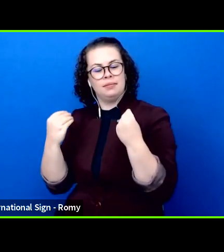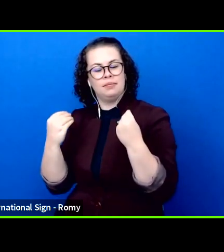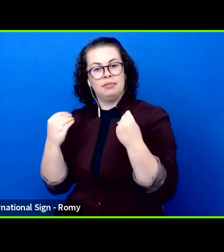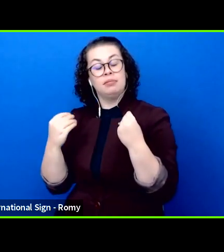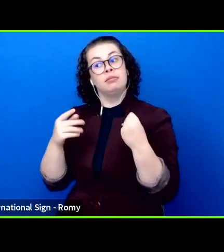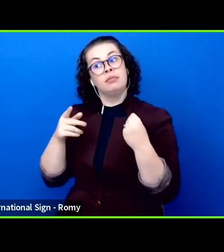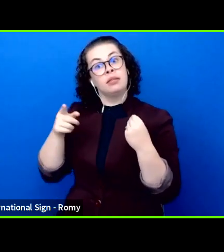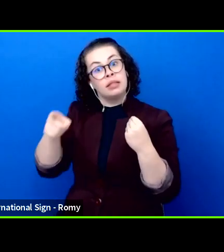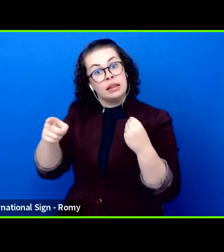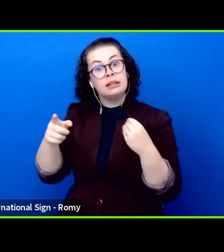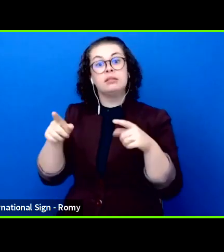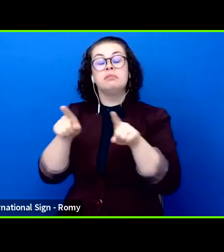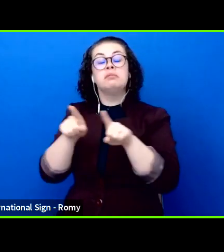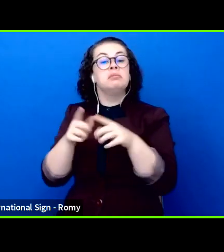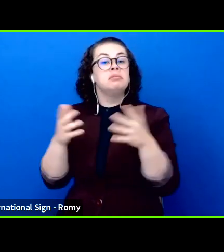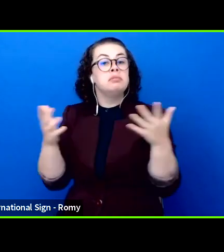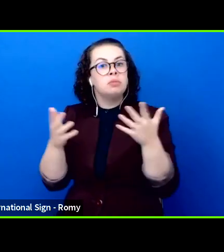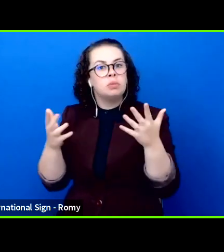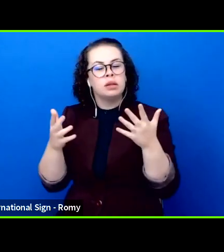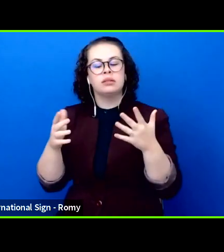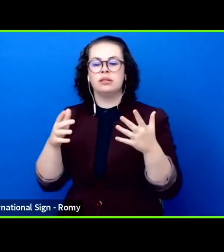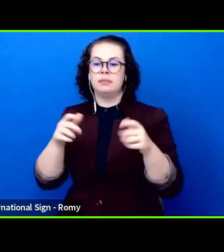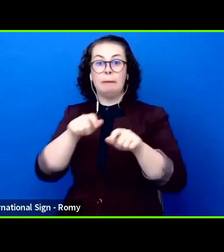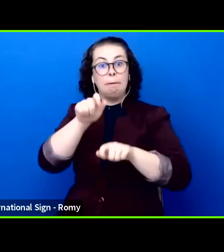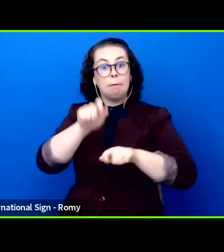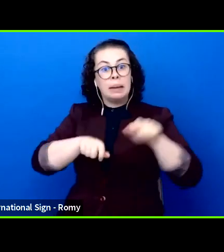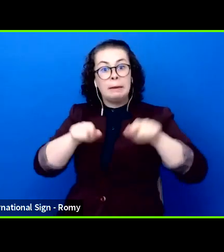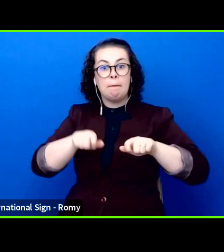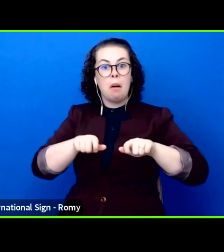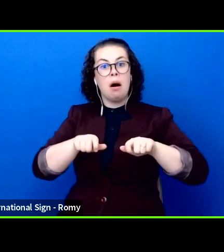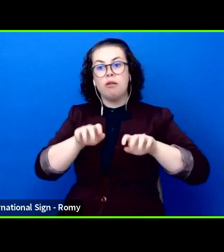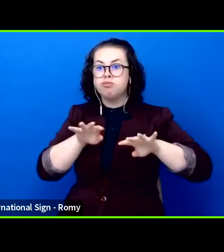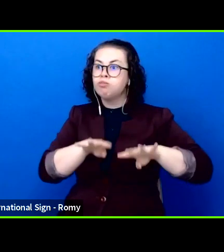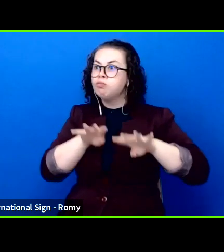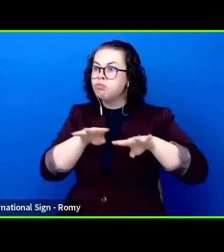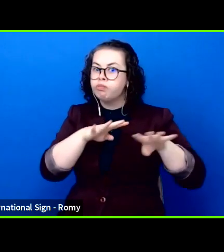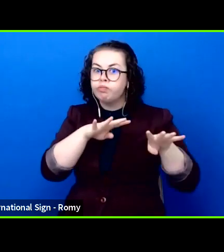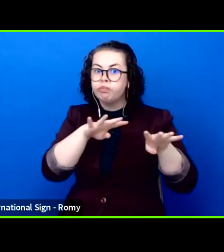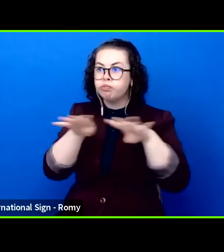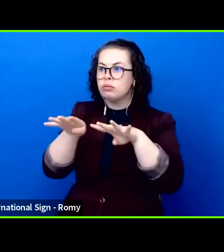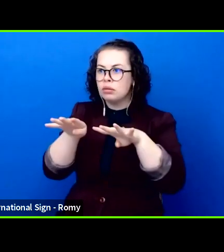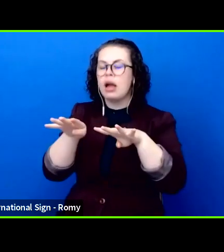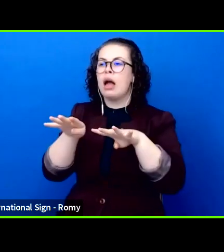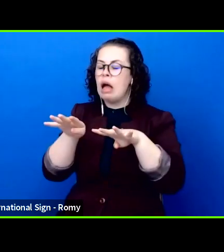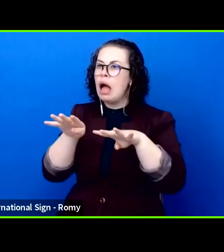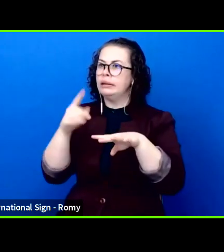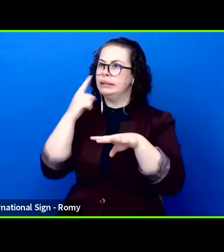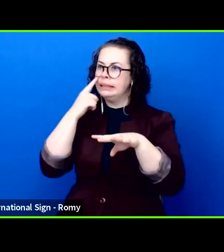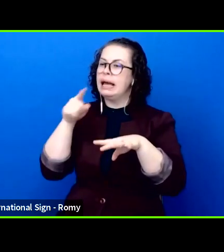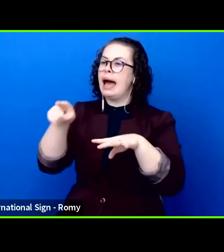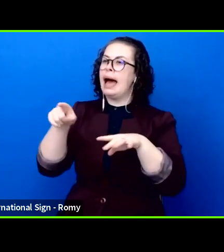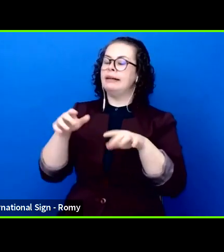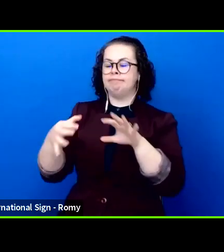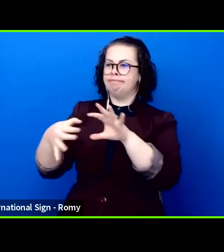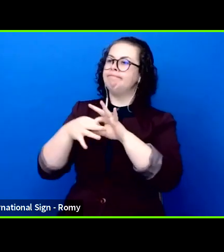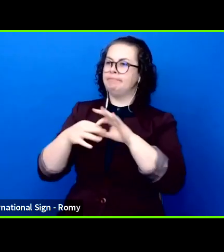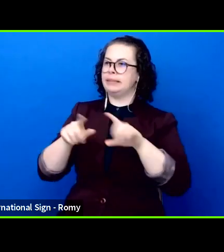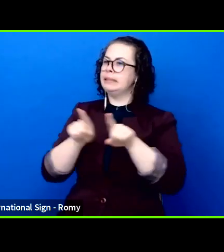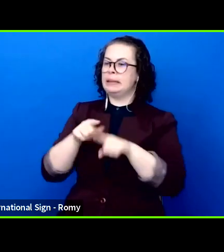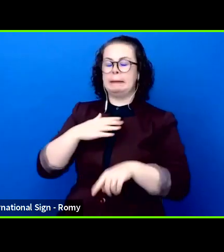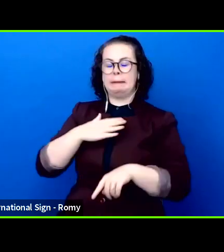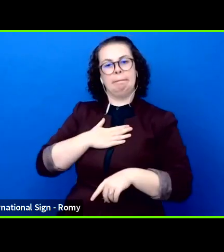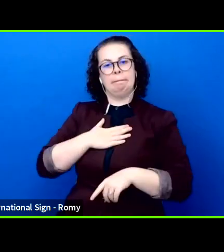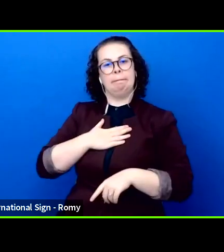artistic mirror to the participants and debates of the forum, in which very diverse